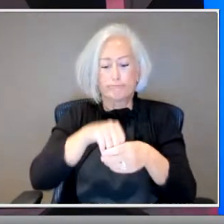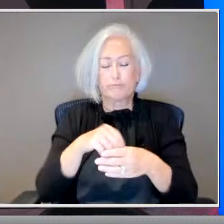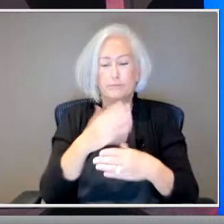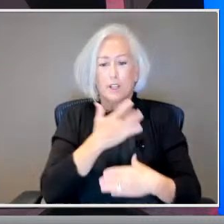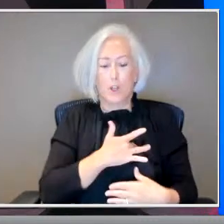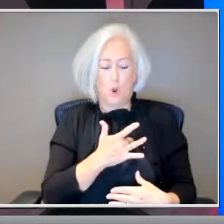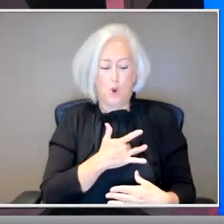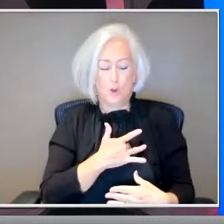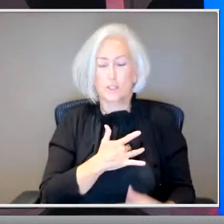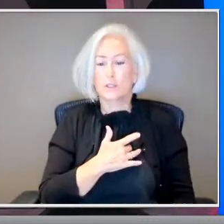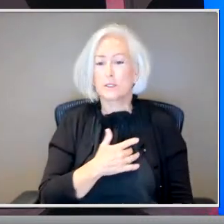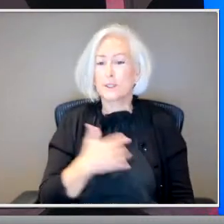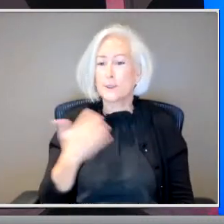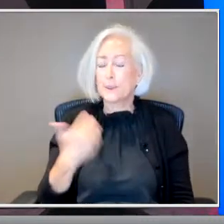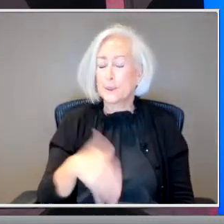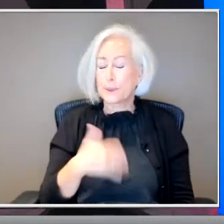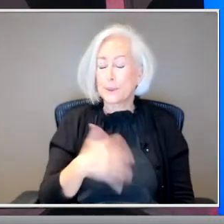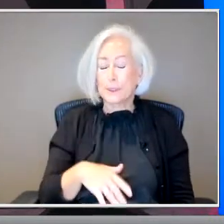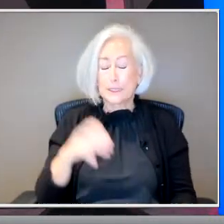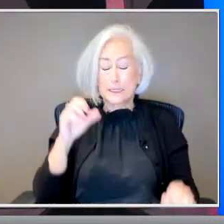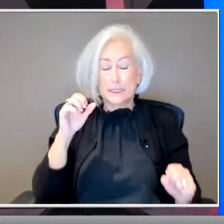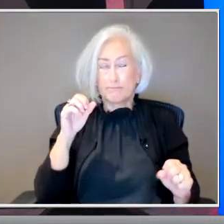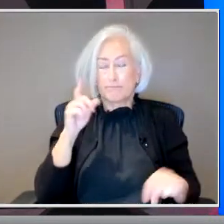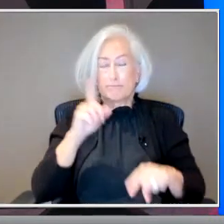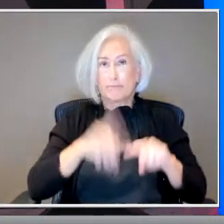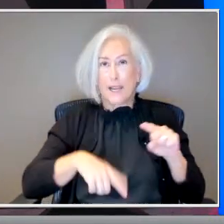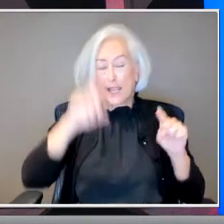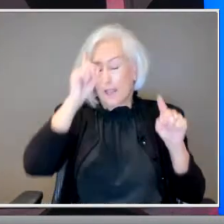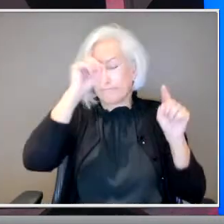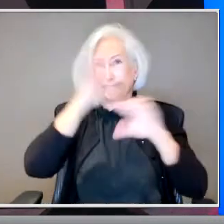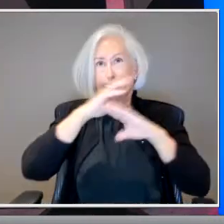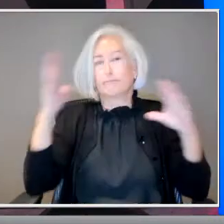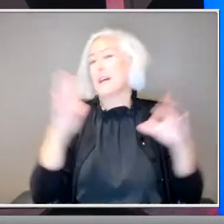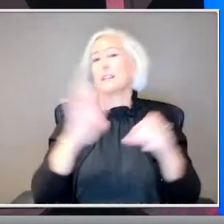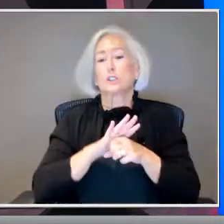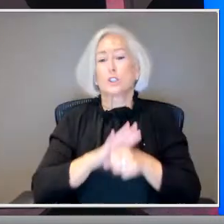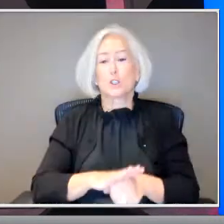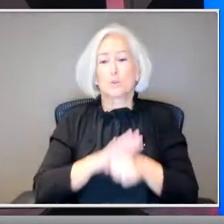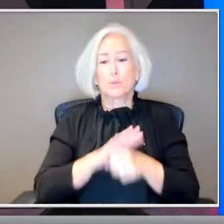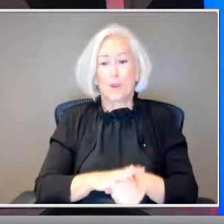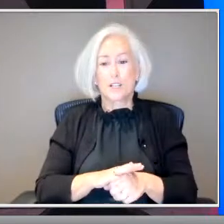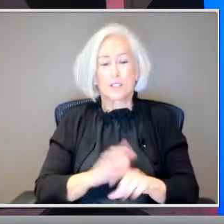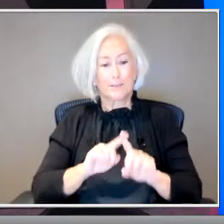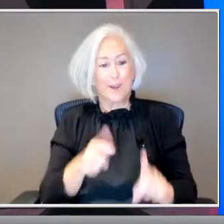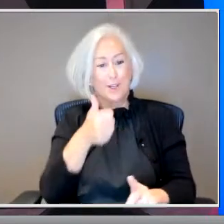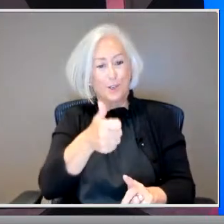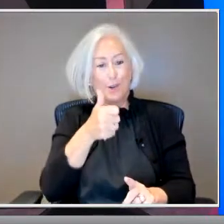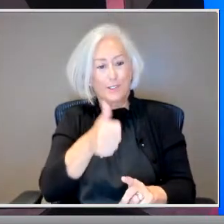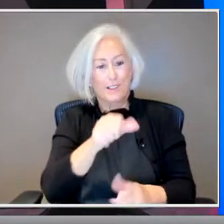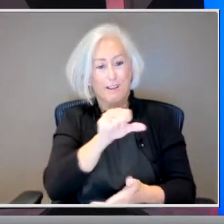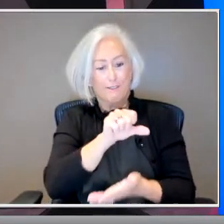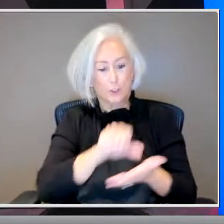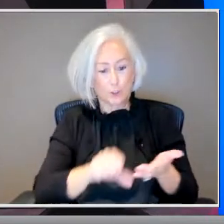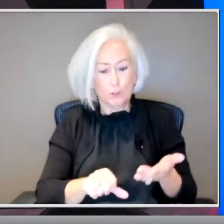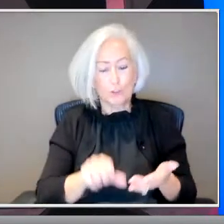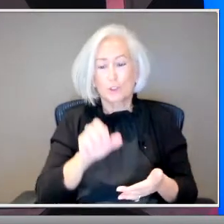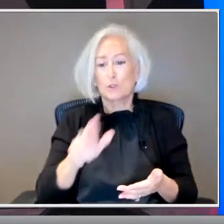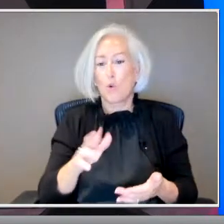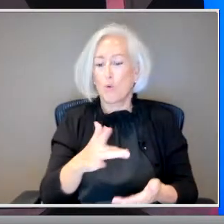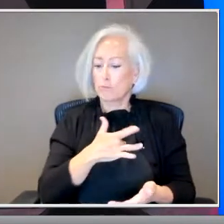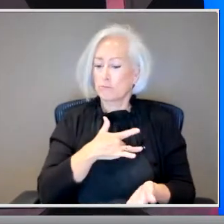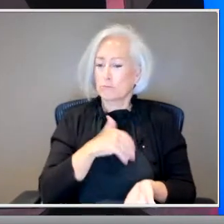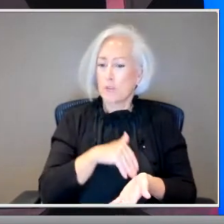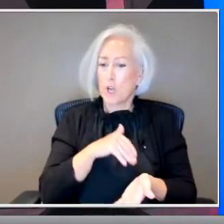imagine the pressure, I guess being a surgeon or a heart cardiologist, you're always under pressure, but what would happen if you